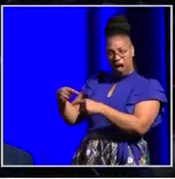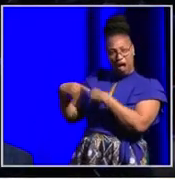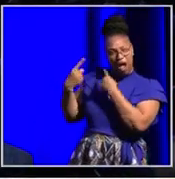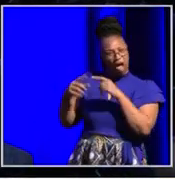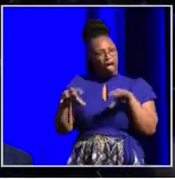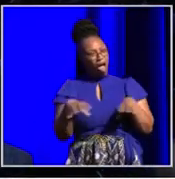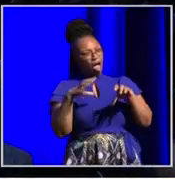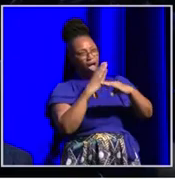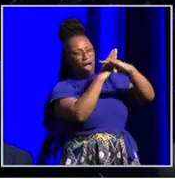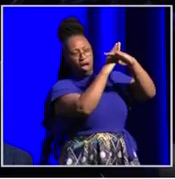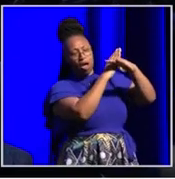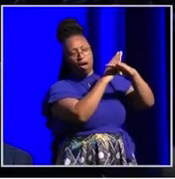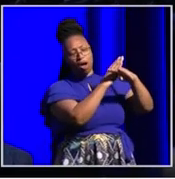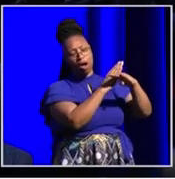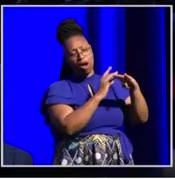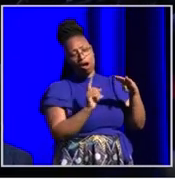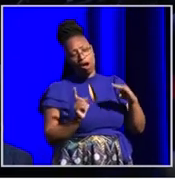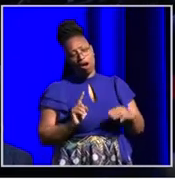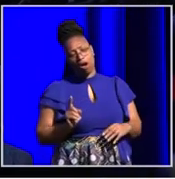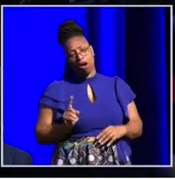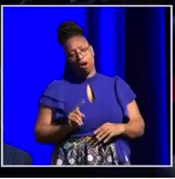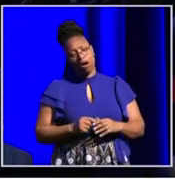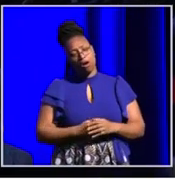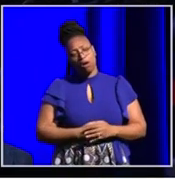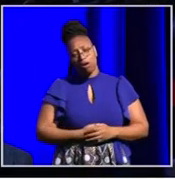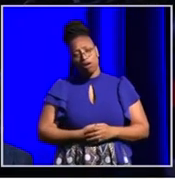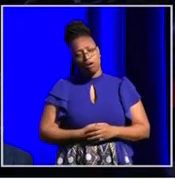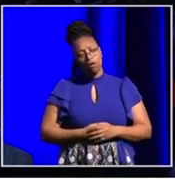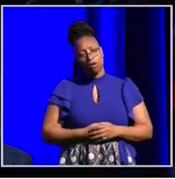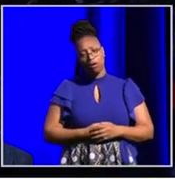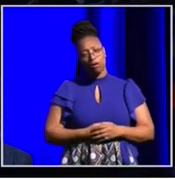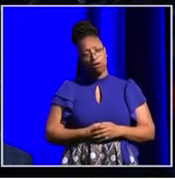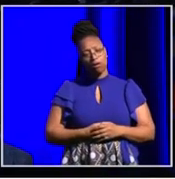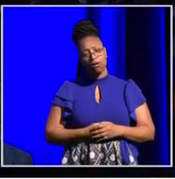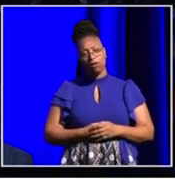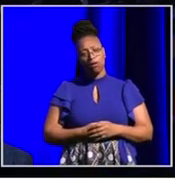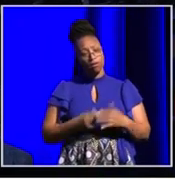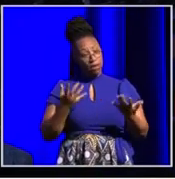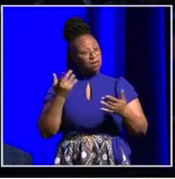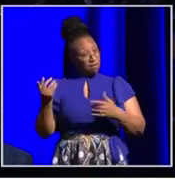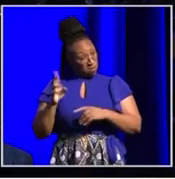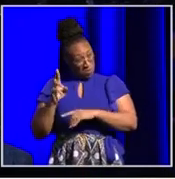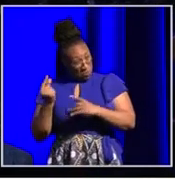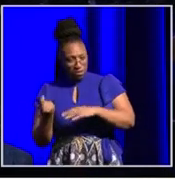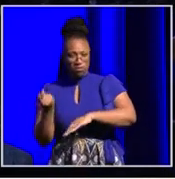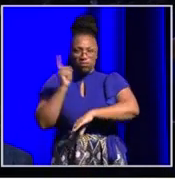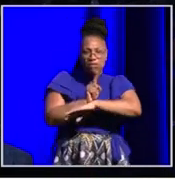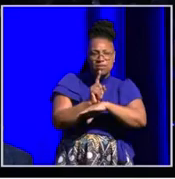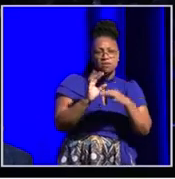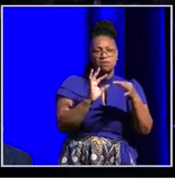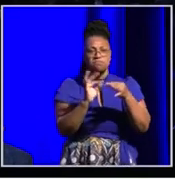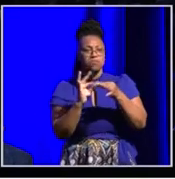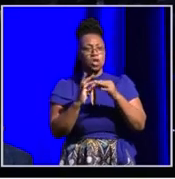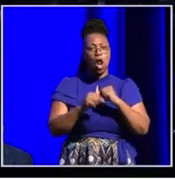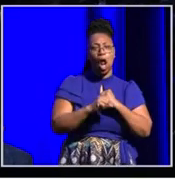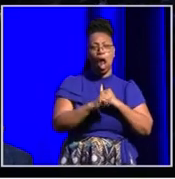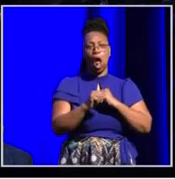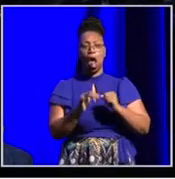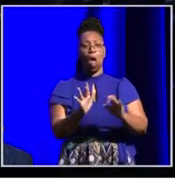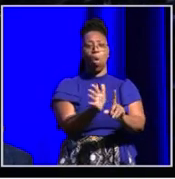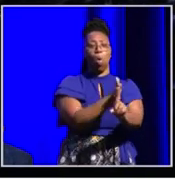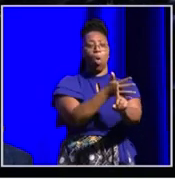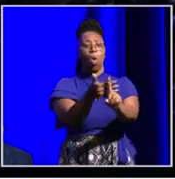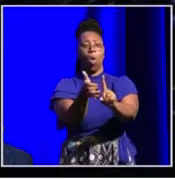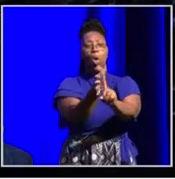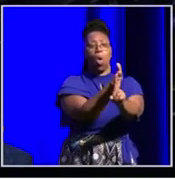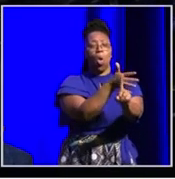to airdrop the abortion and marijuana riders into the final D.C. appropriations bills. We will fight to